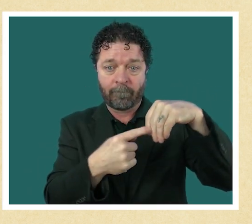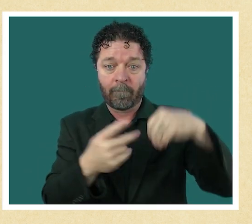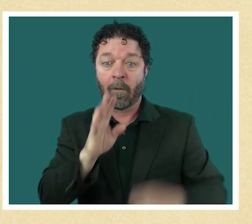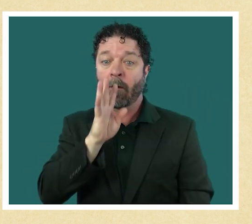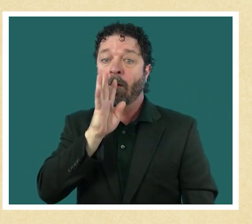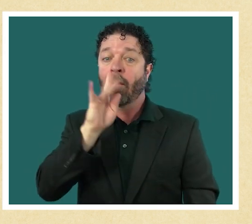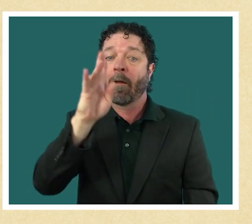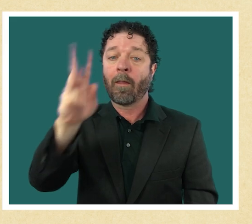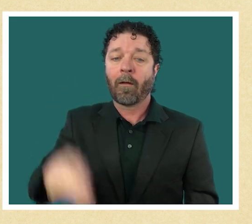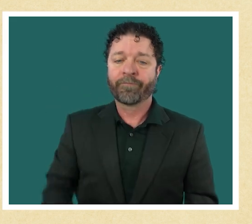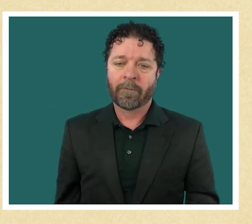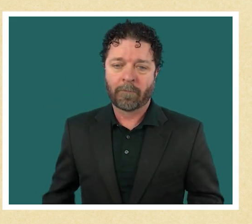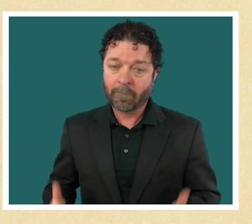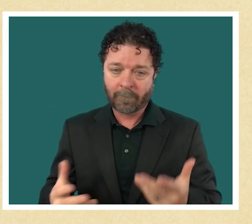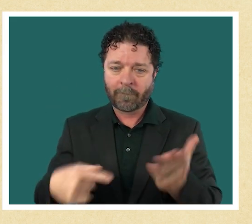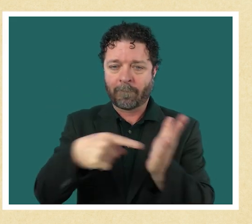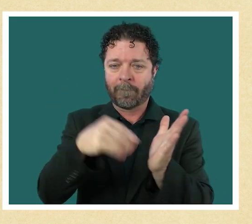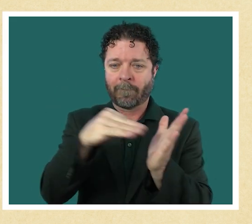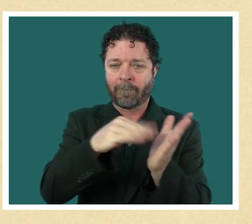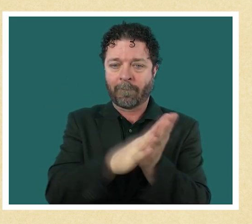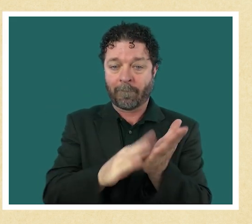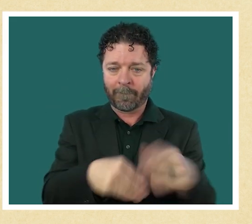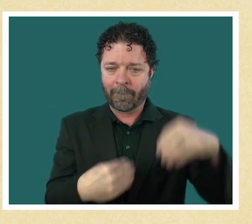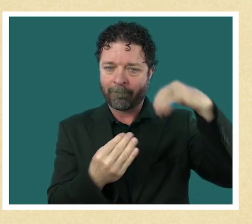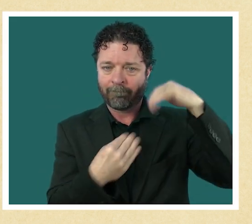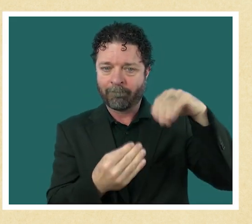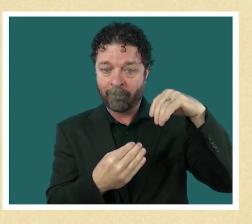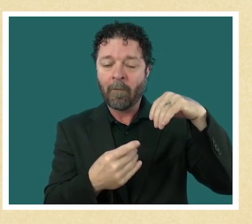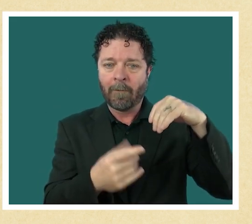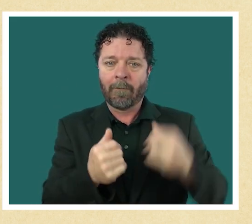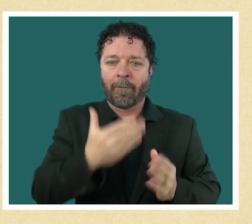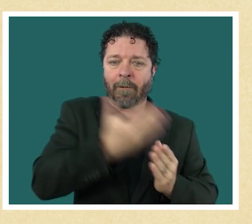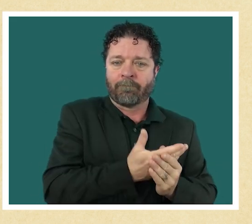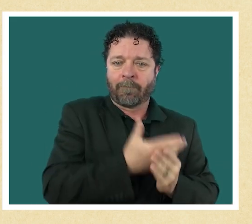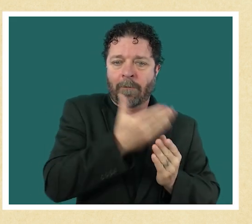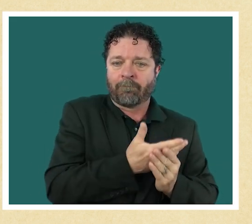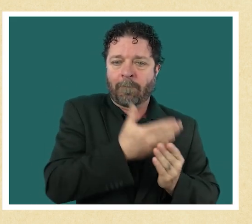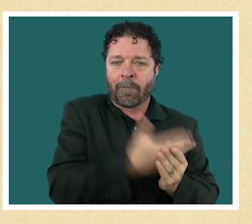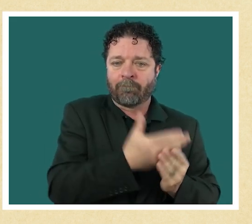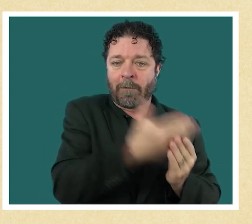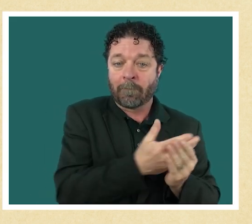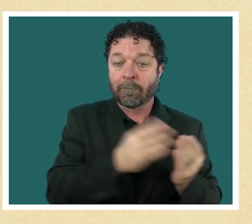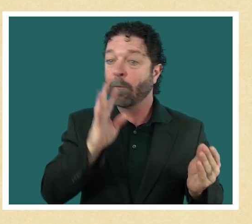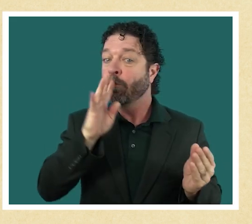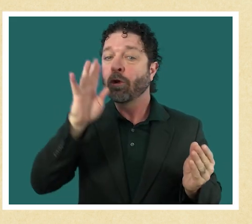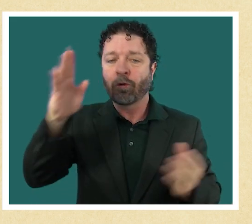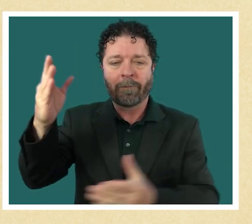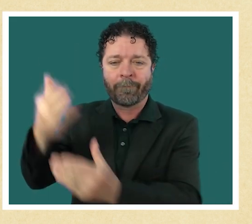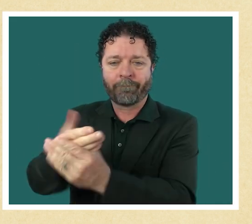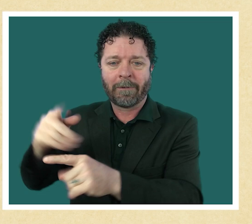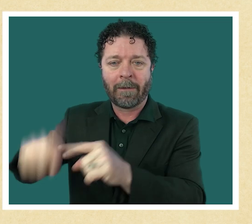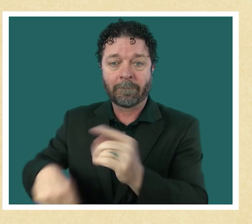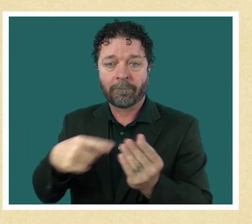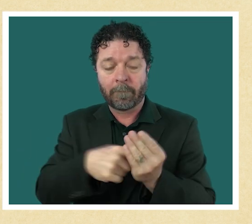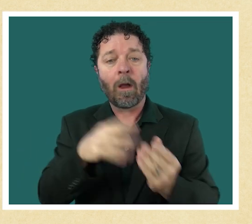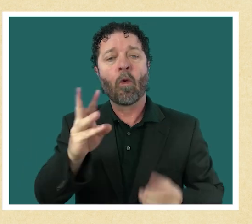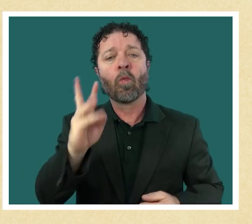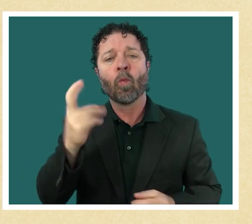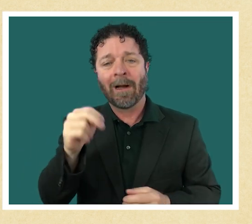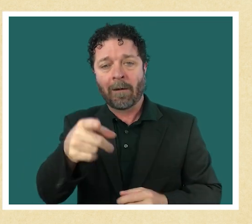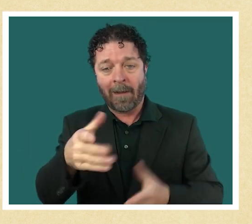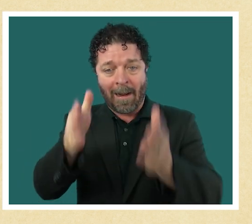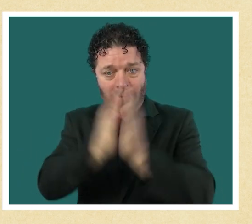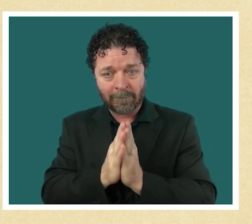is recommended so that there is a record of what you asked for and when you asked. No special forms or magic words